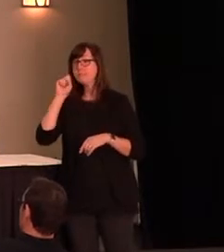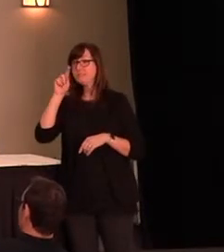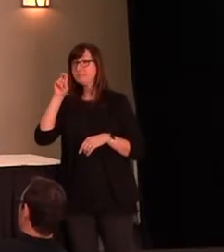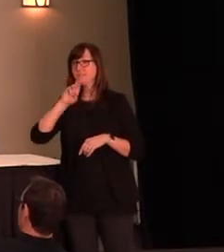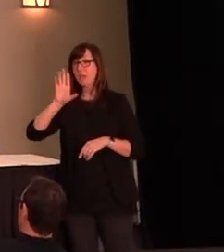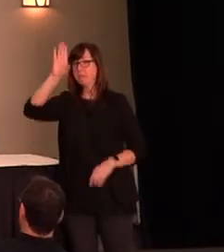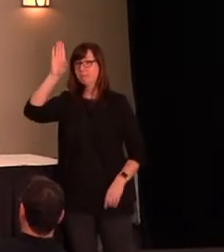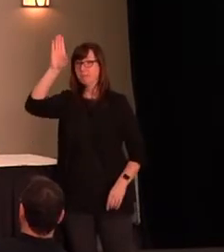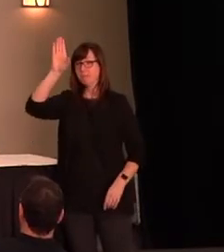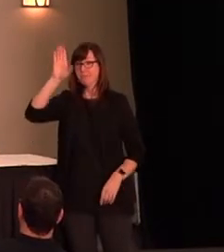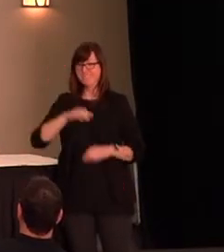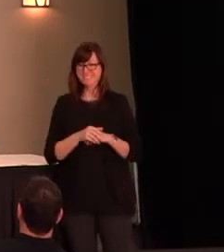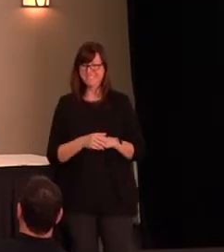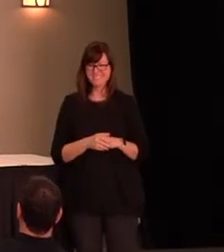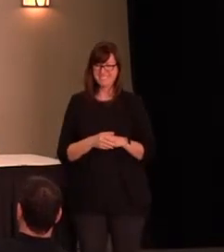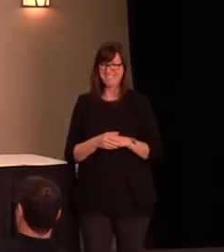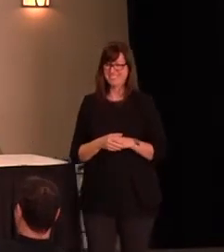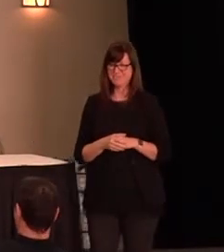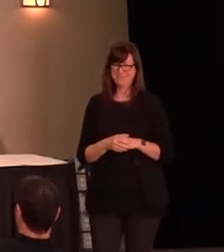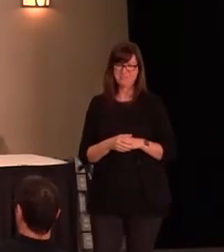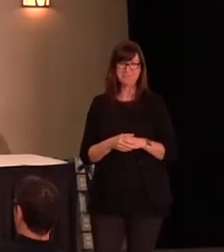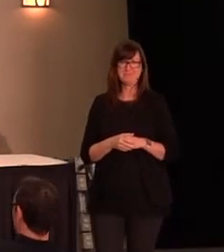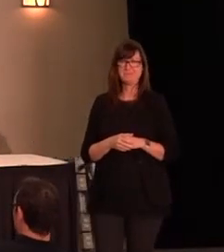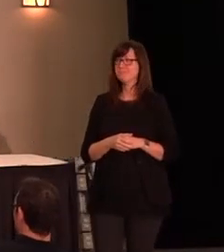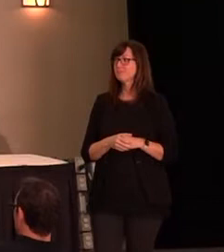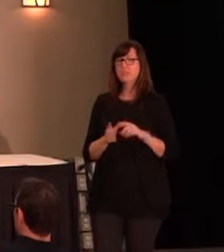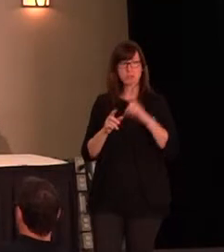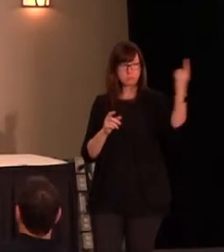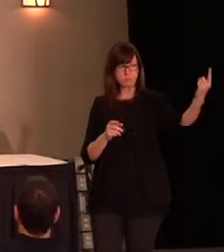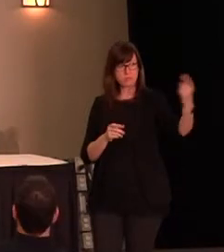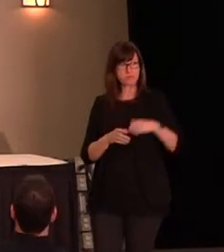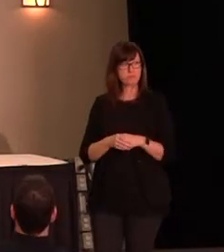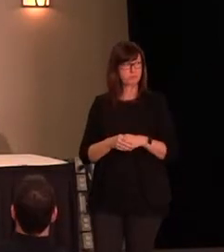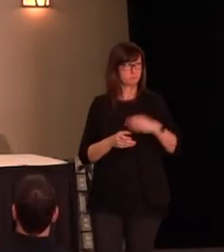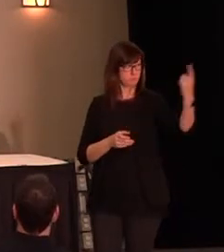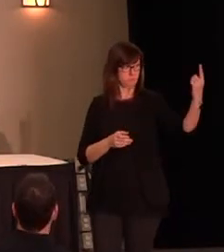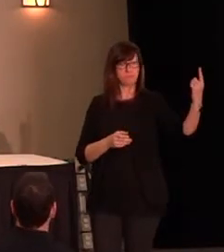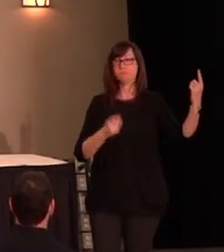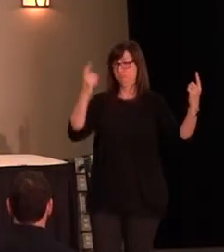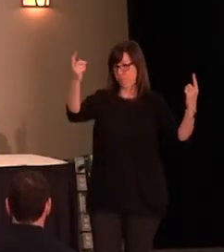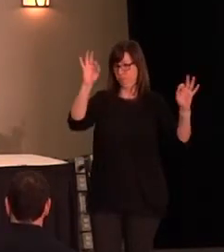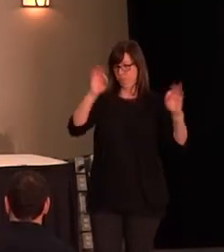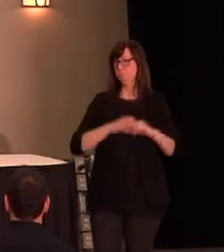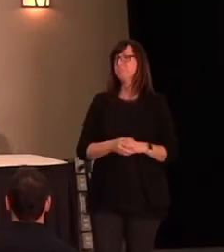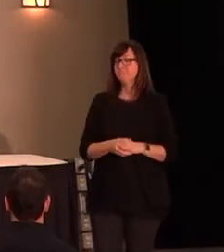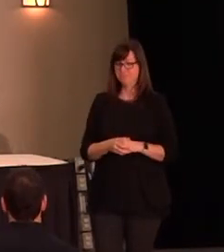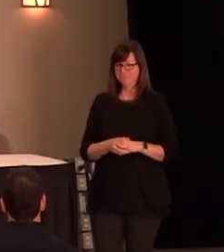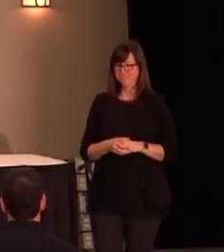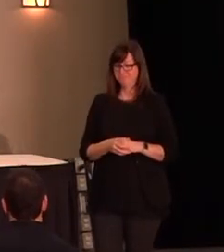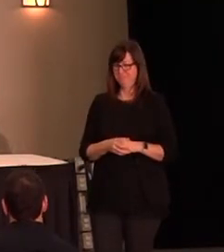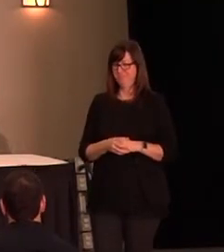up way back there, so maybe he can start off the session. Oh, was there somebody else as well? Okay, up there. Okay, keep them